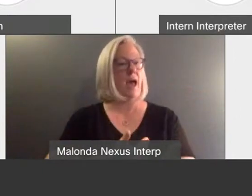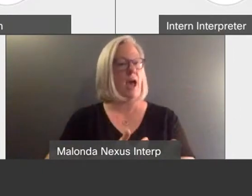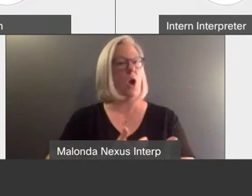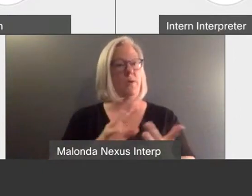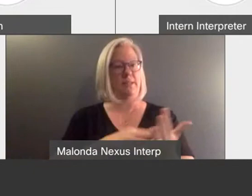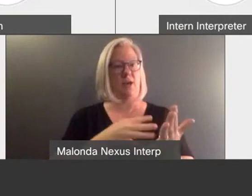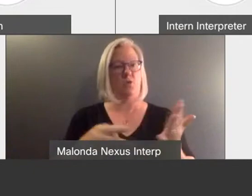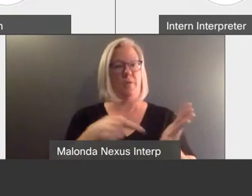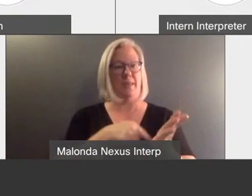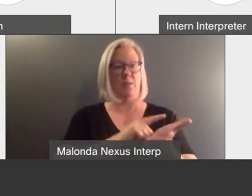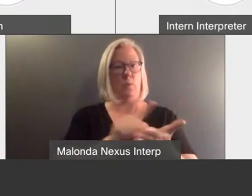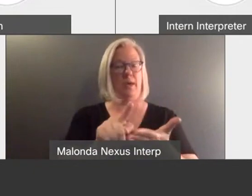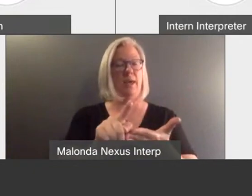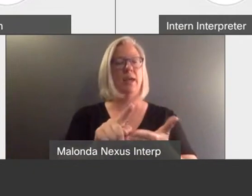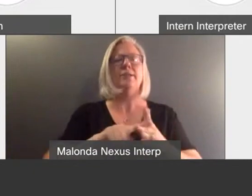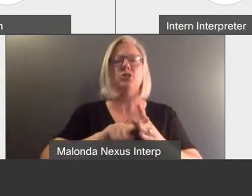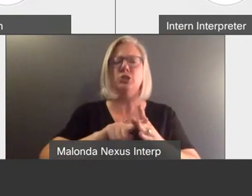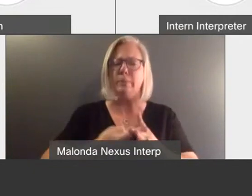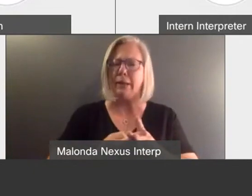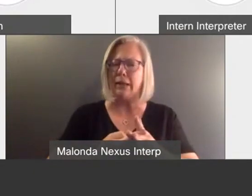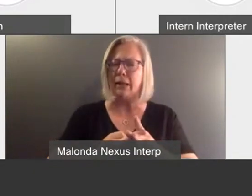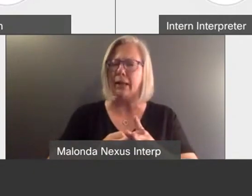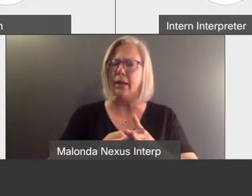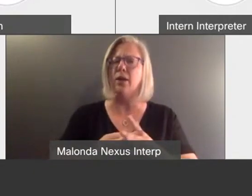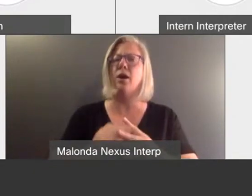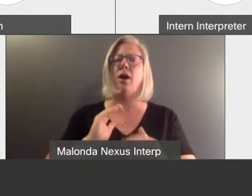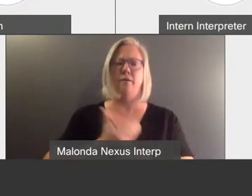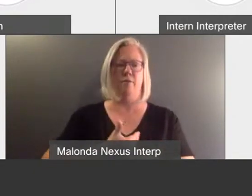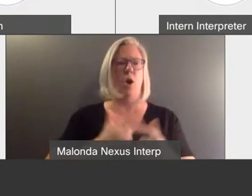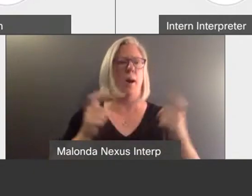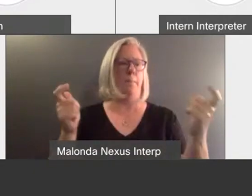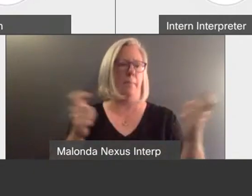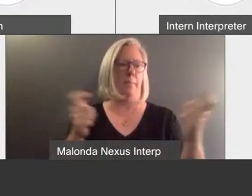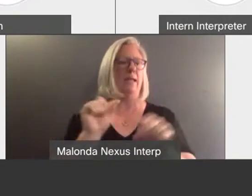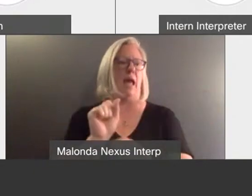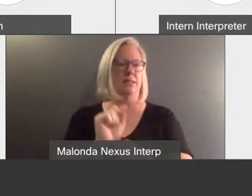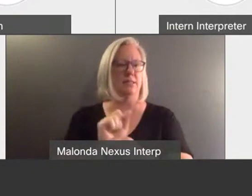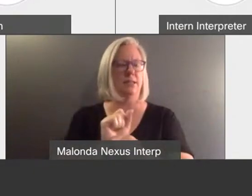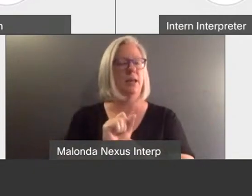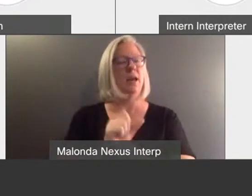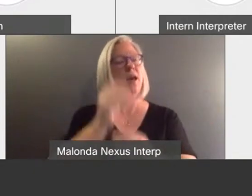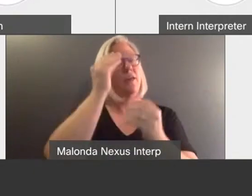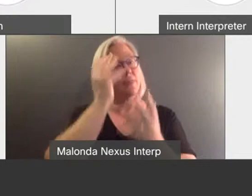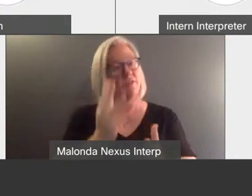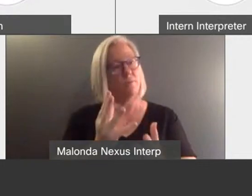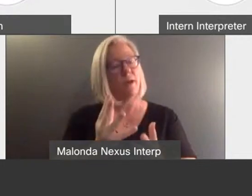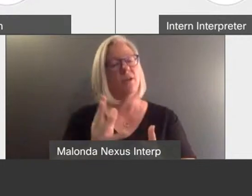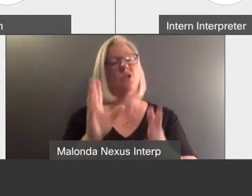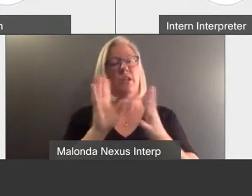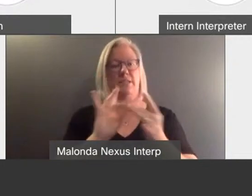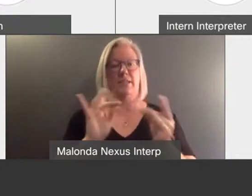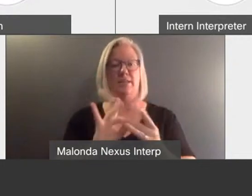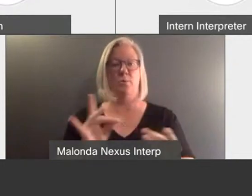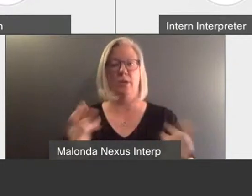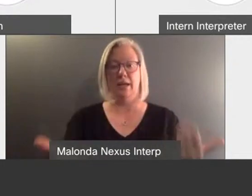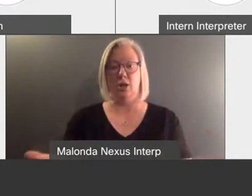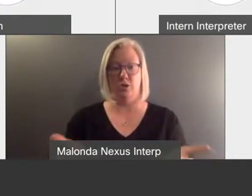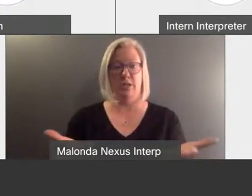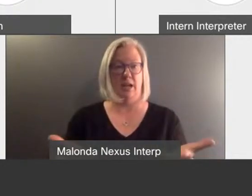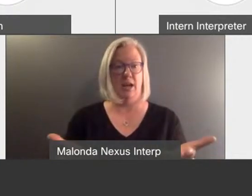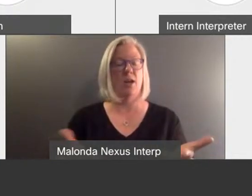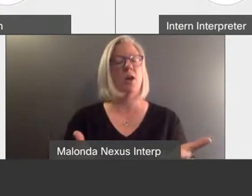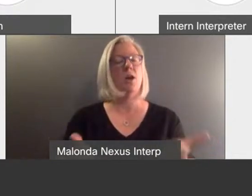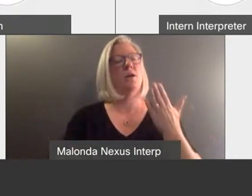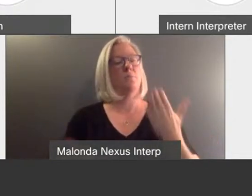week is just the beginning of our monumental task. The information and testimony shared here today may